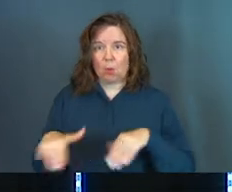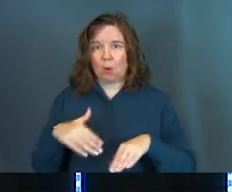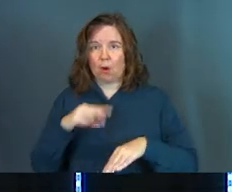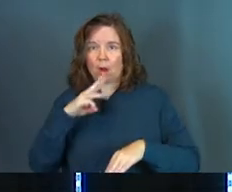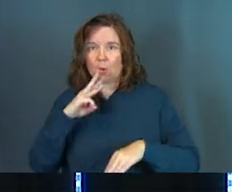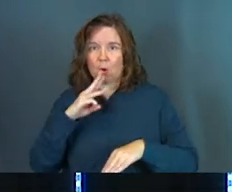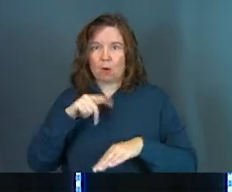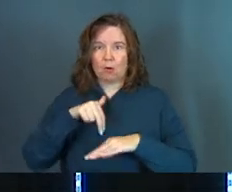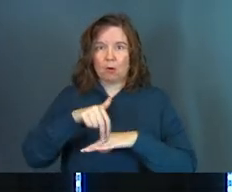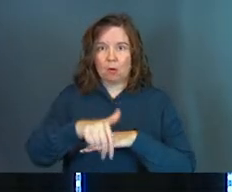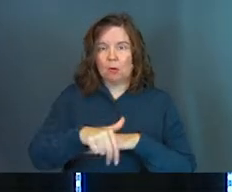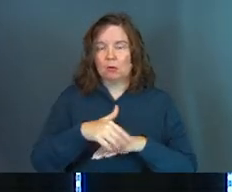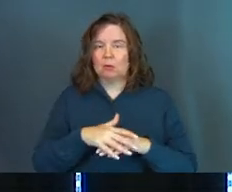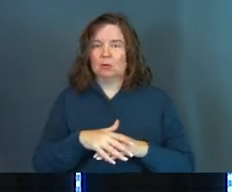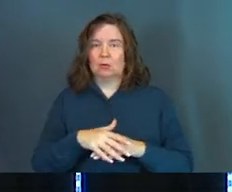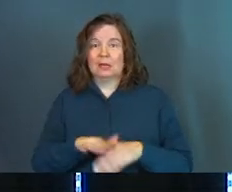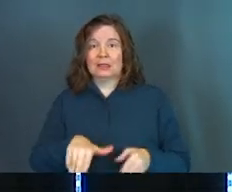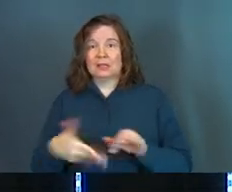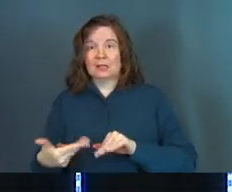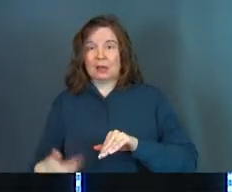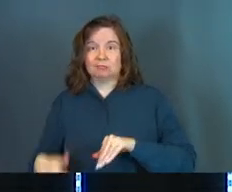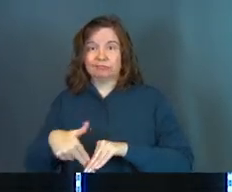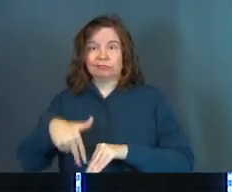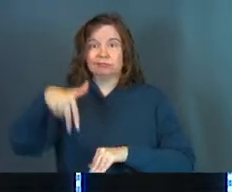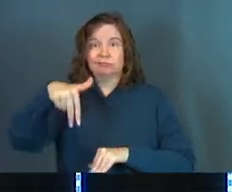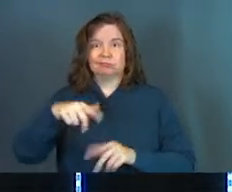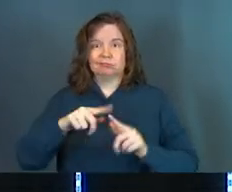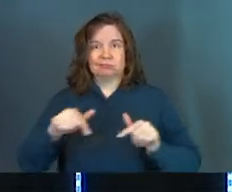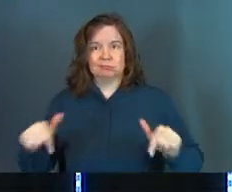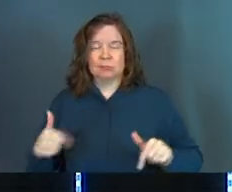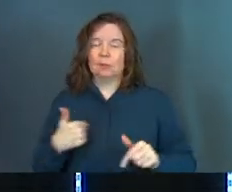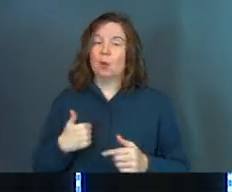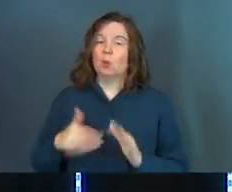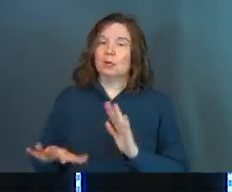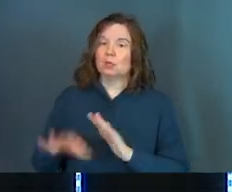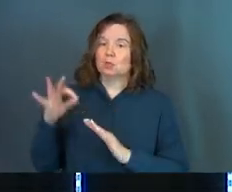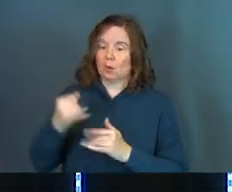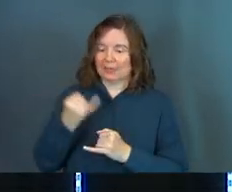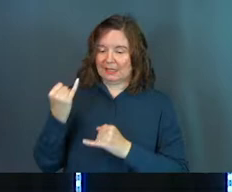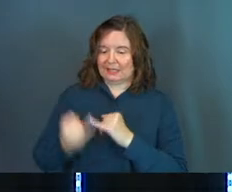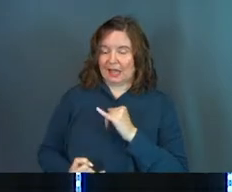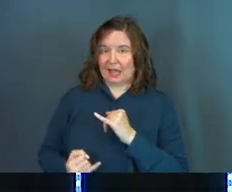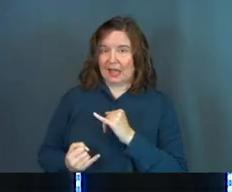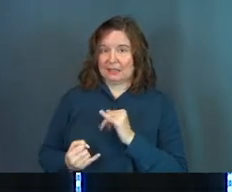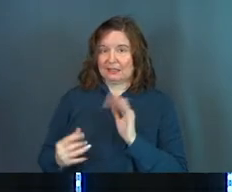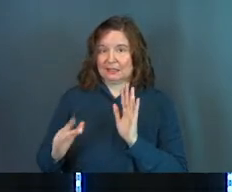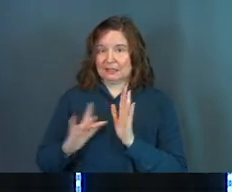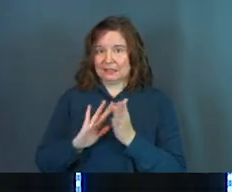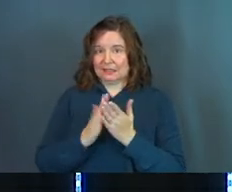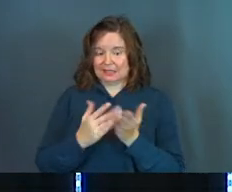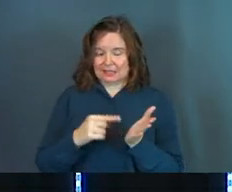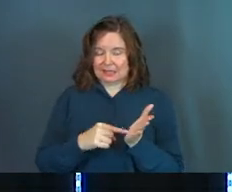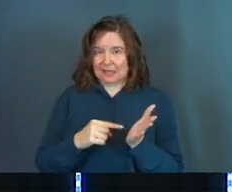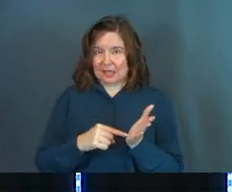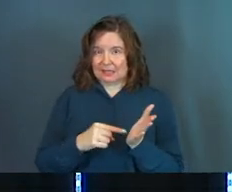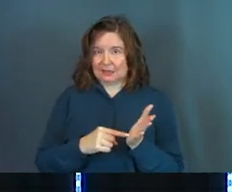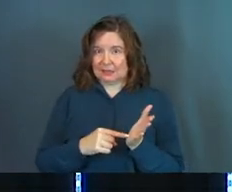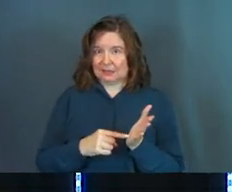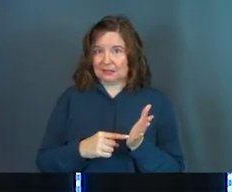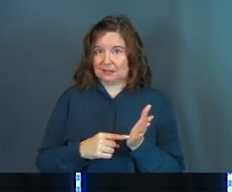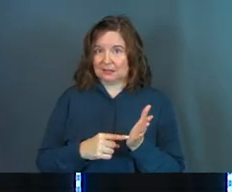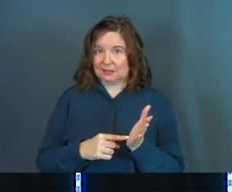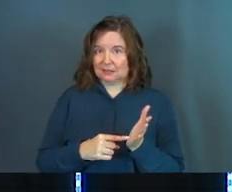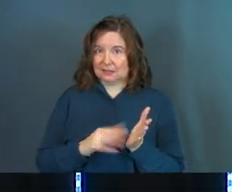water, raise the dead, all that good stuff. But we chose this last text very, very